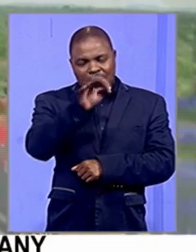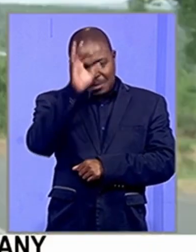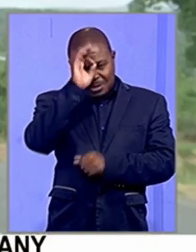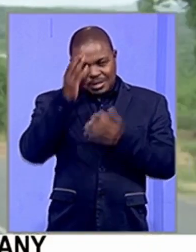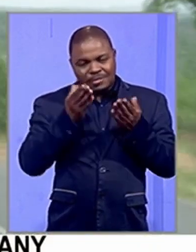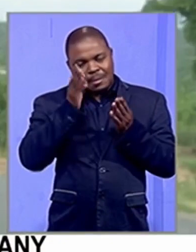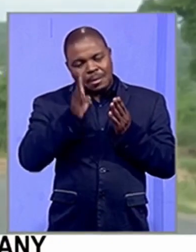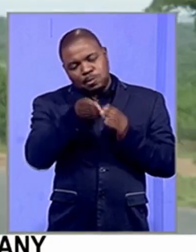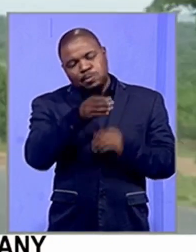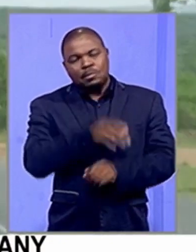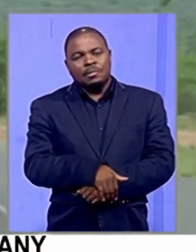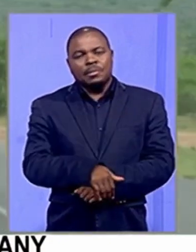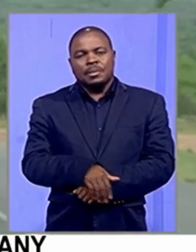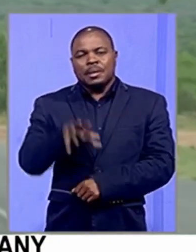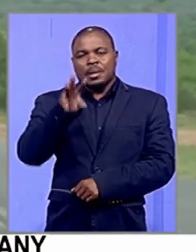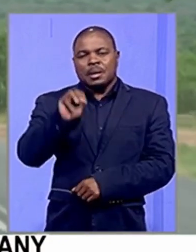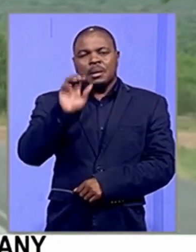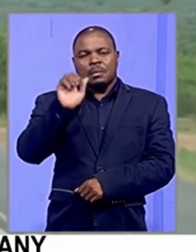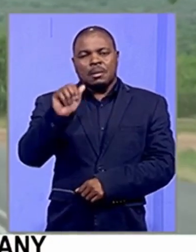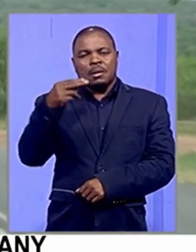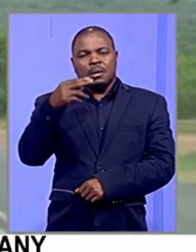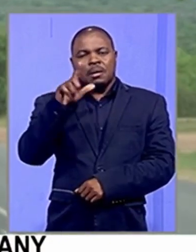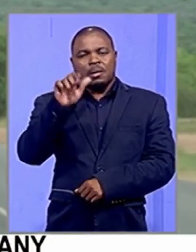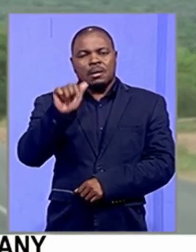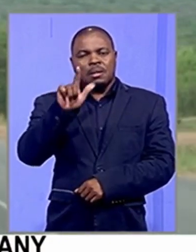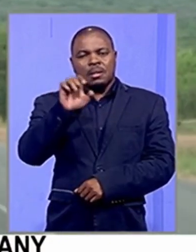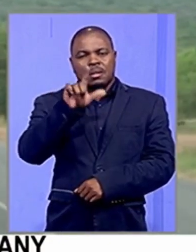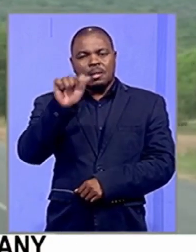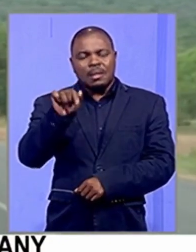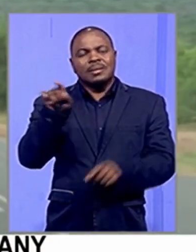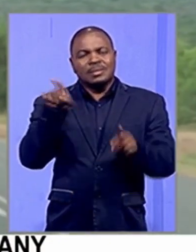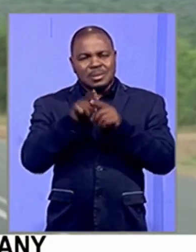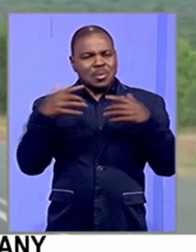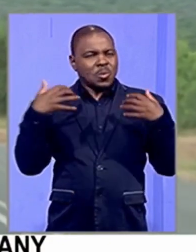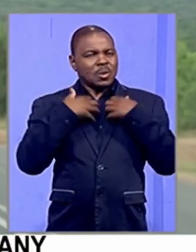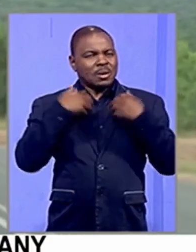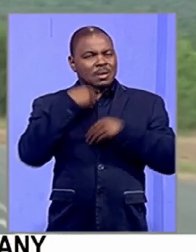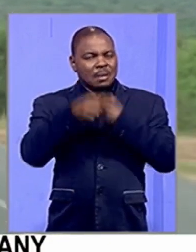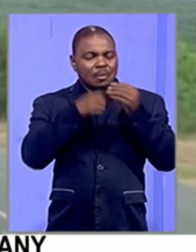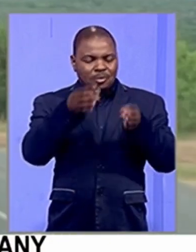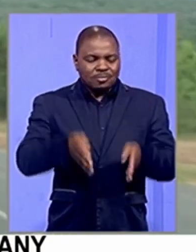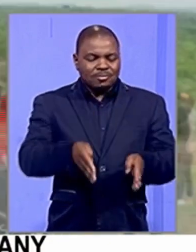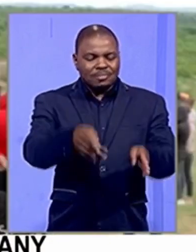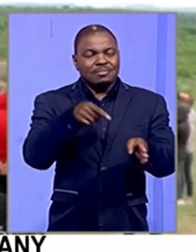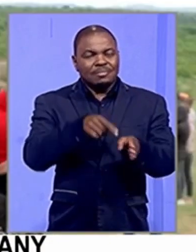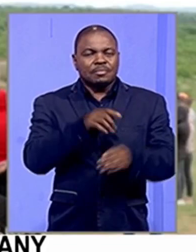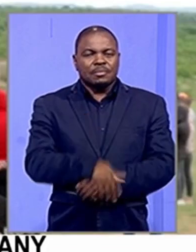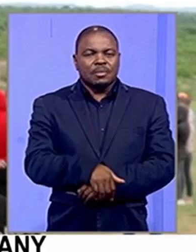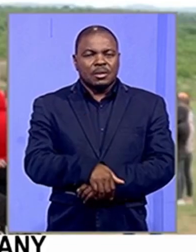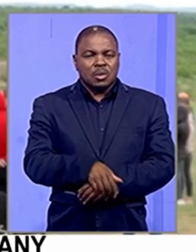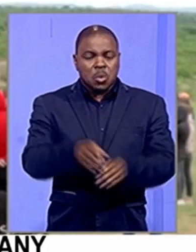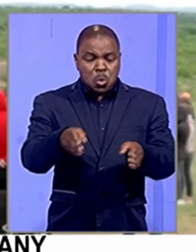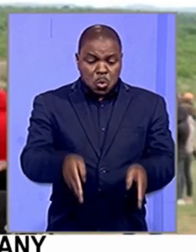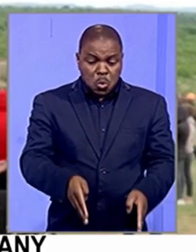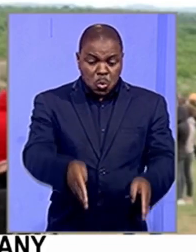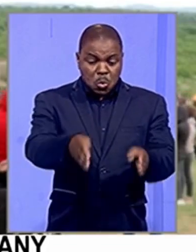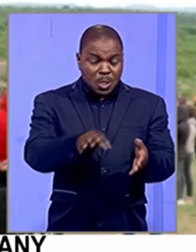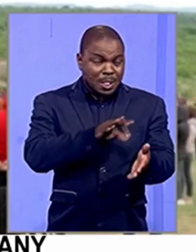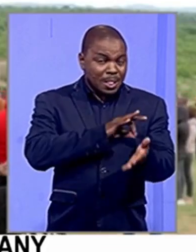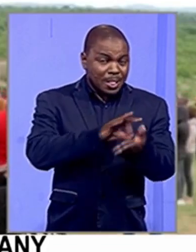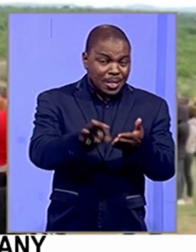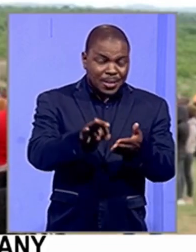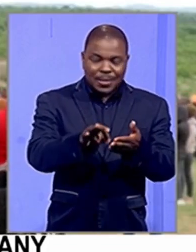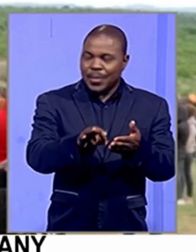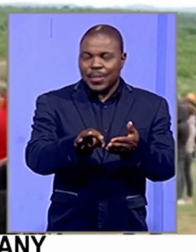Service. Mahlalela o tshwenyegile gape ka maemo a mmila ono o lebang kwa Kruger National Park. Route is not clean, it's